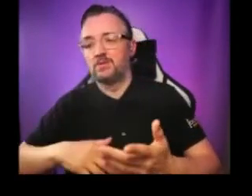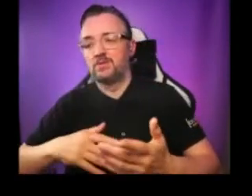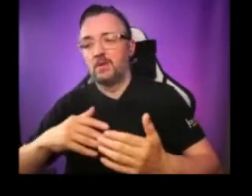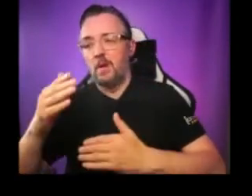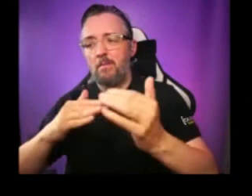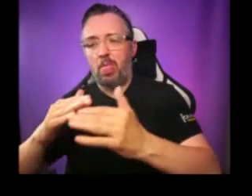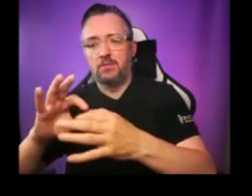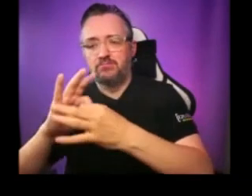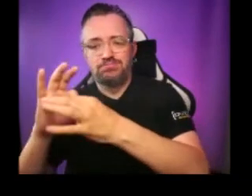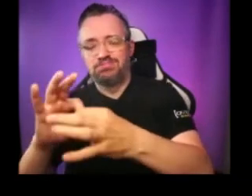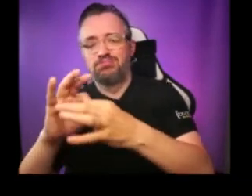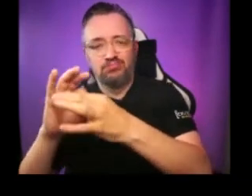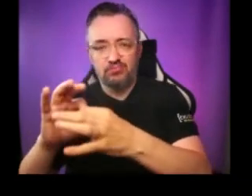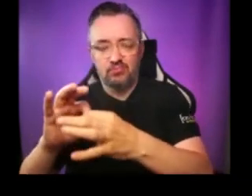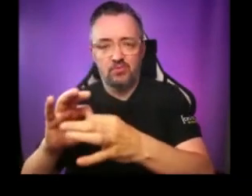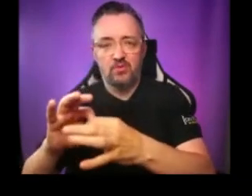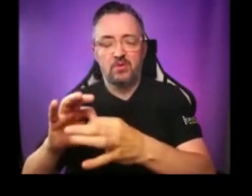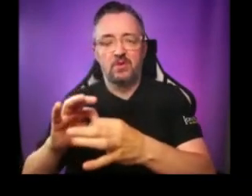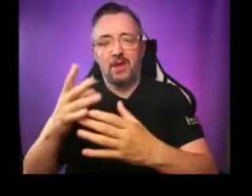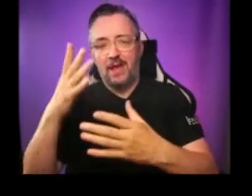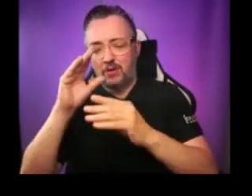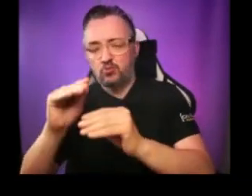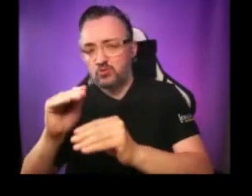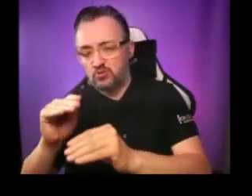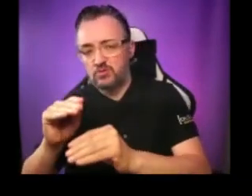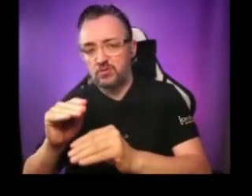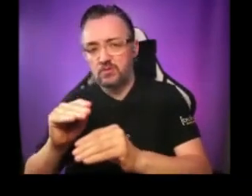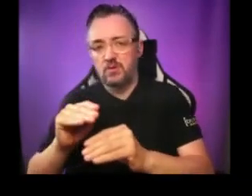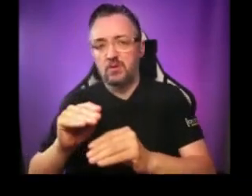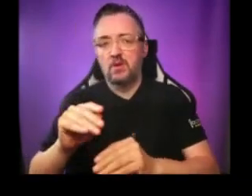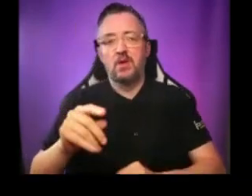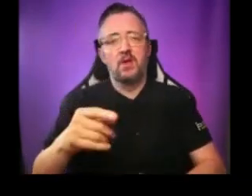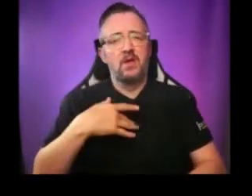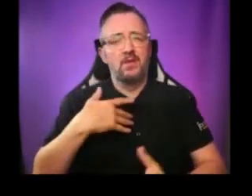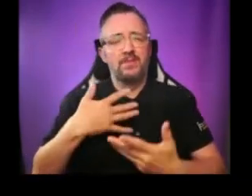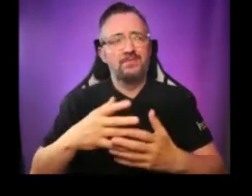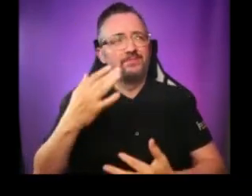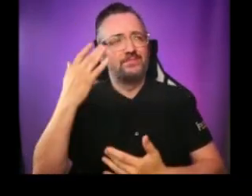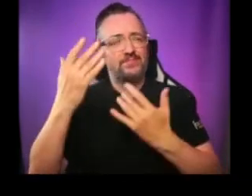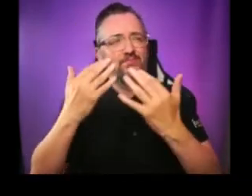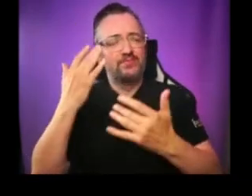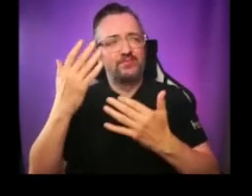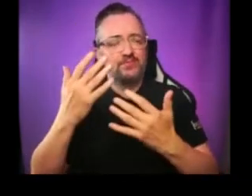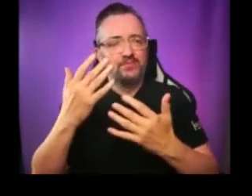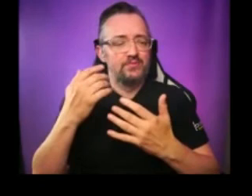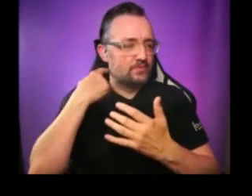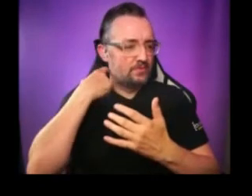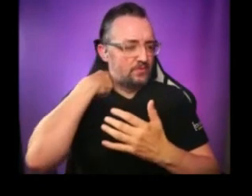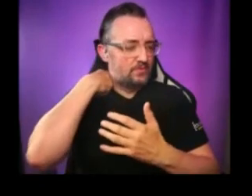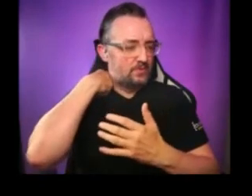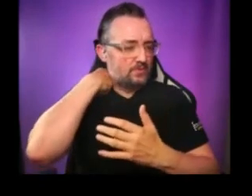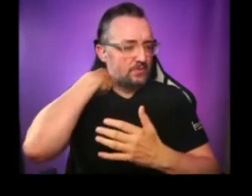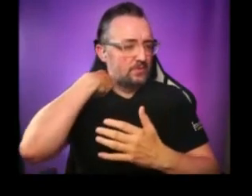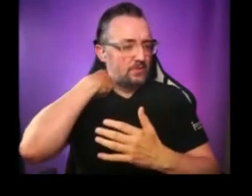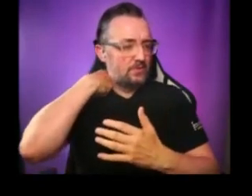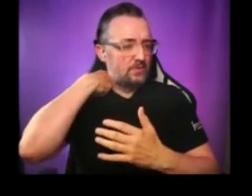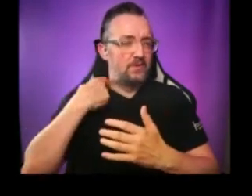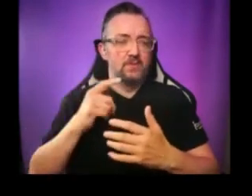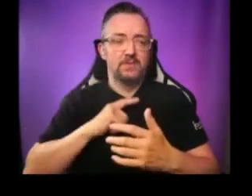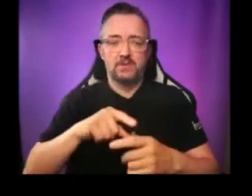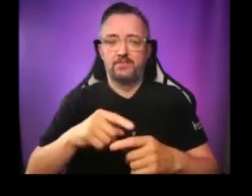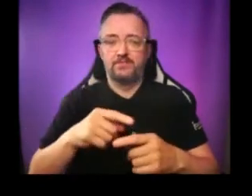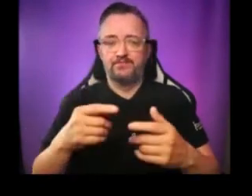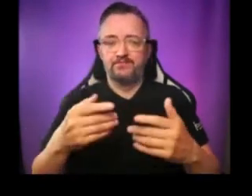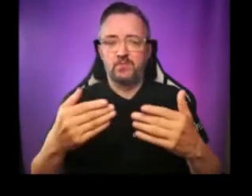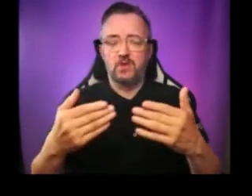across nutrition and education. And I just wondered how, perhaps this concept, which is maybe fairly new for a lot of us